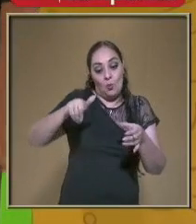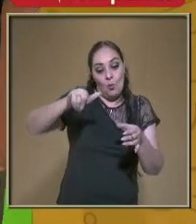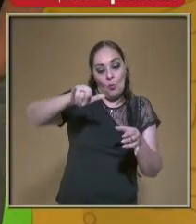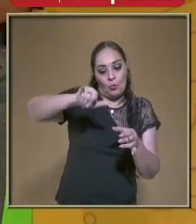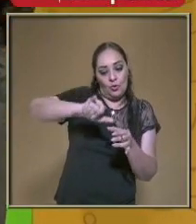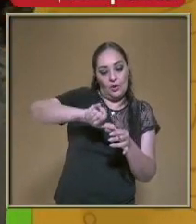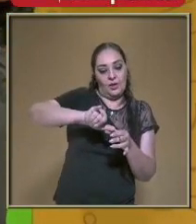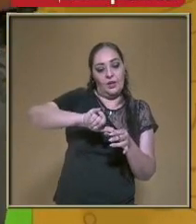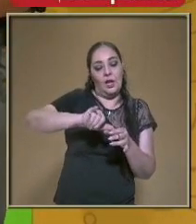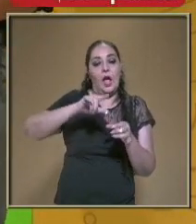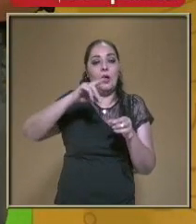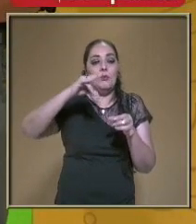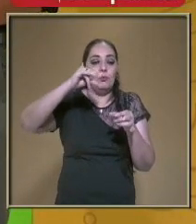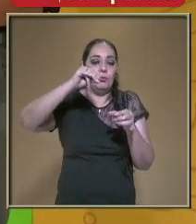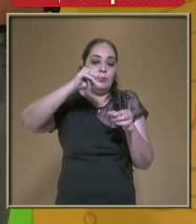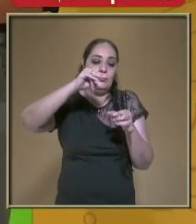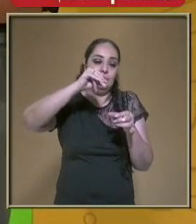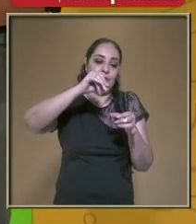some